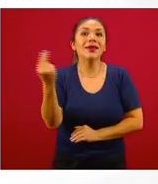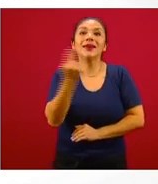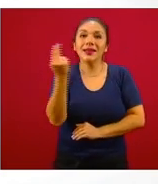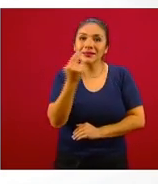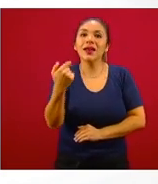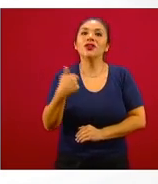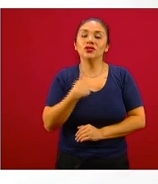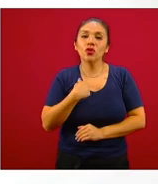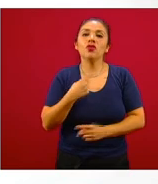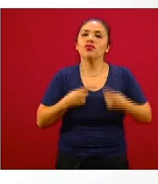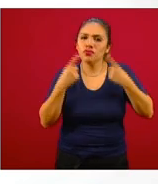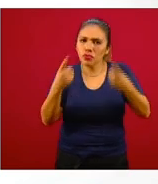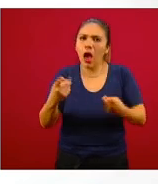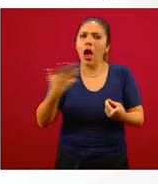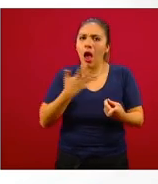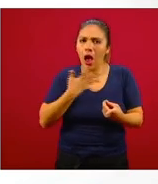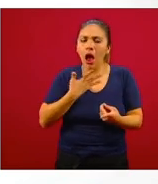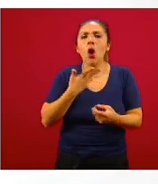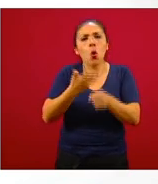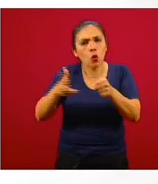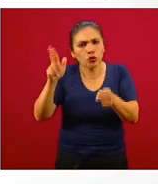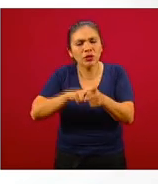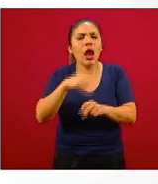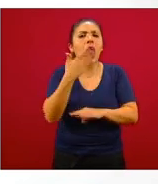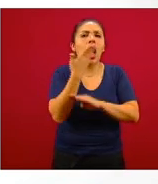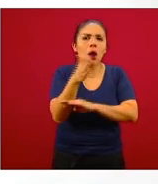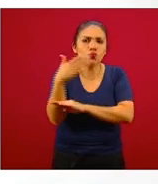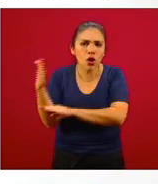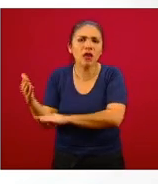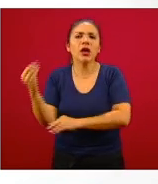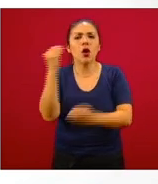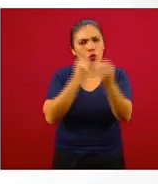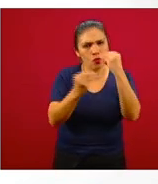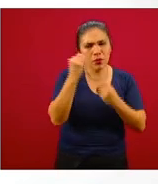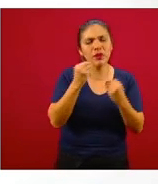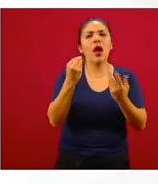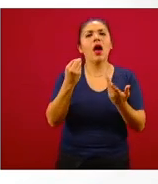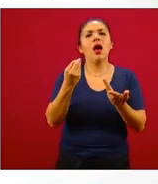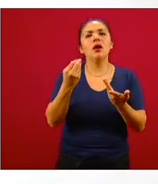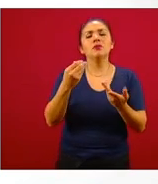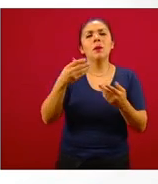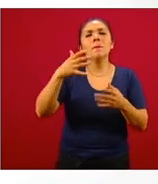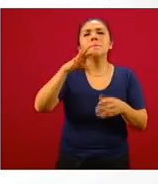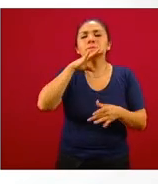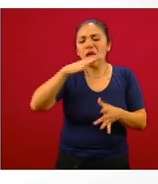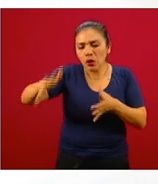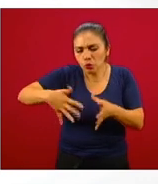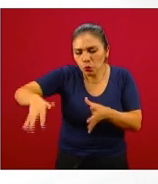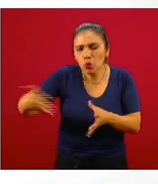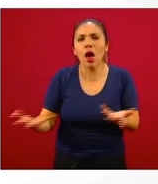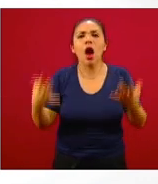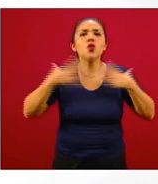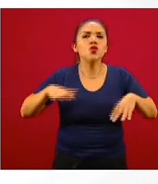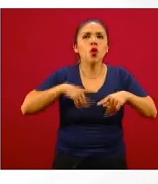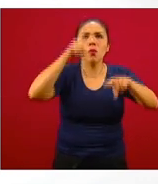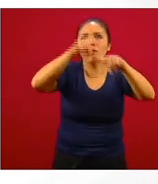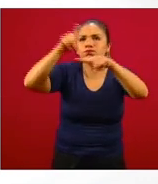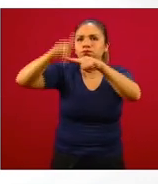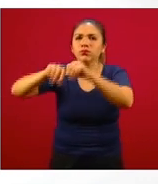areas. So we've asked for these hospital services, ambulance, food services,